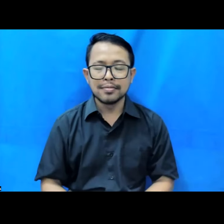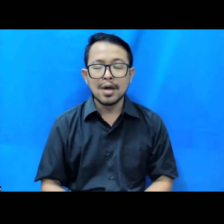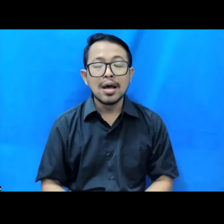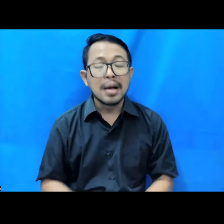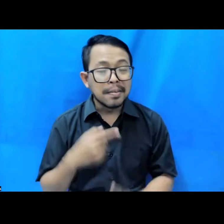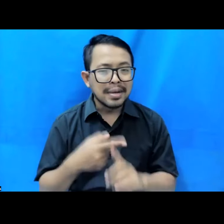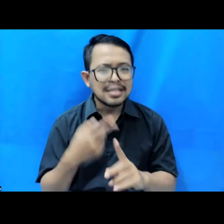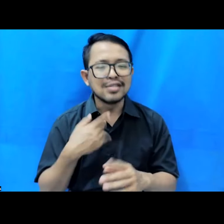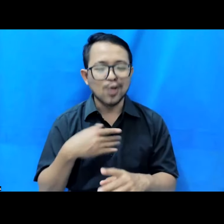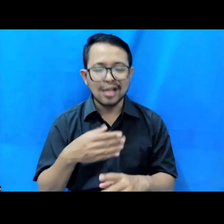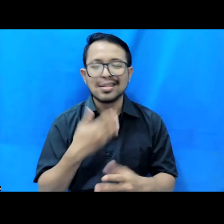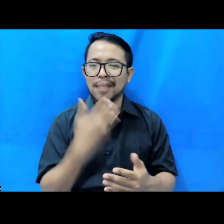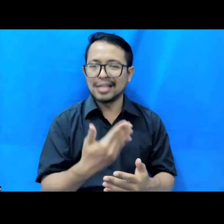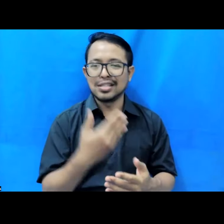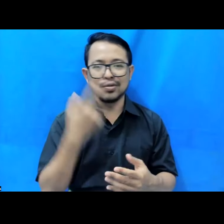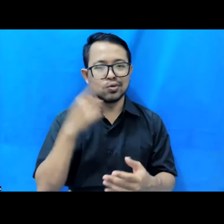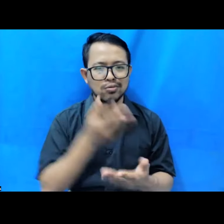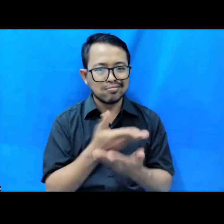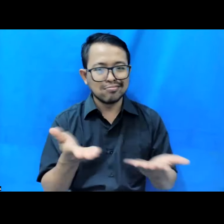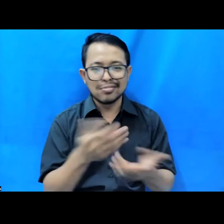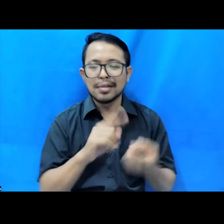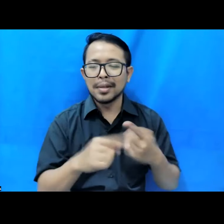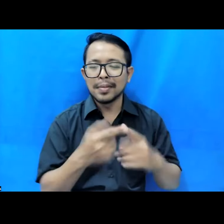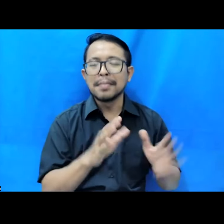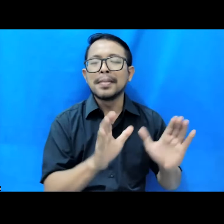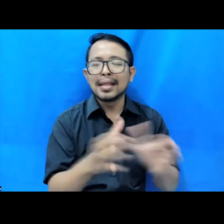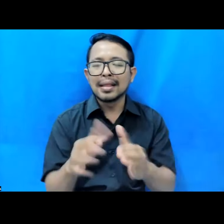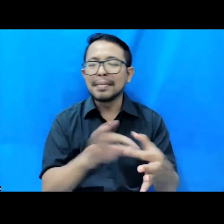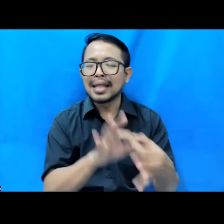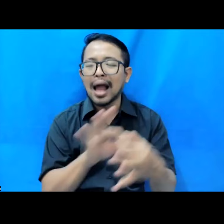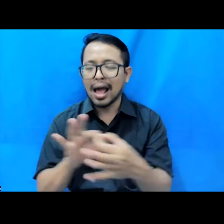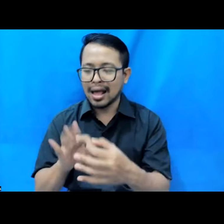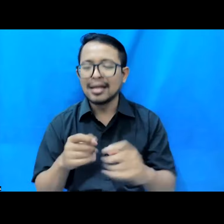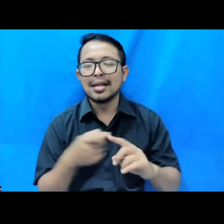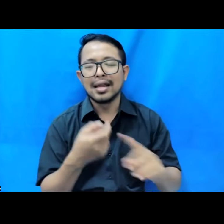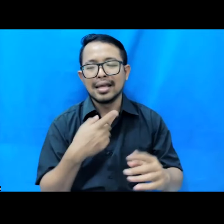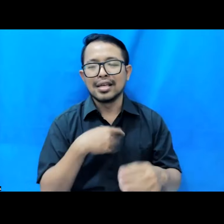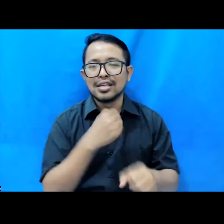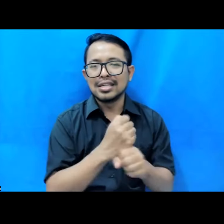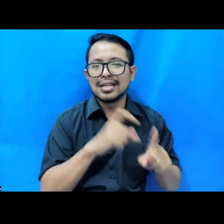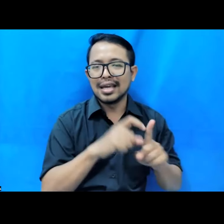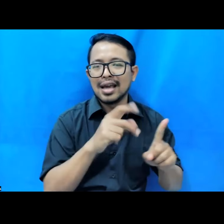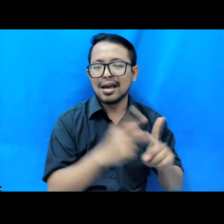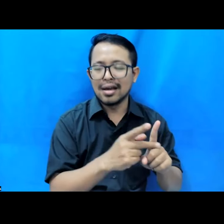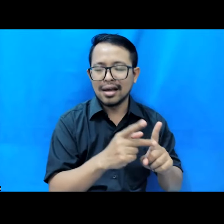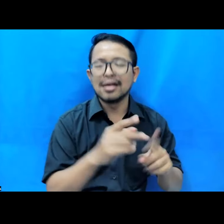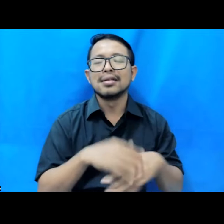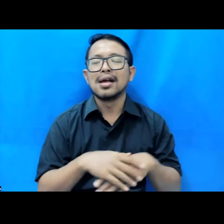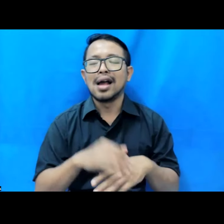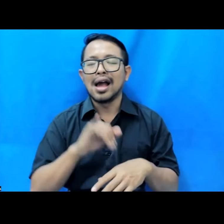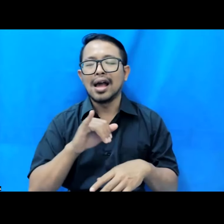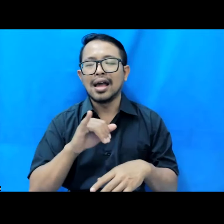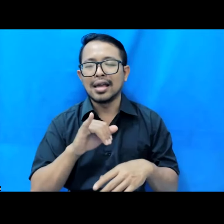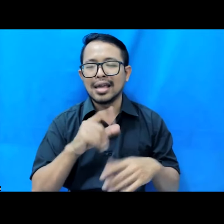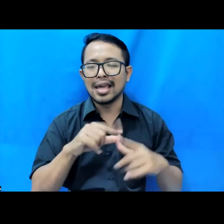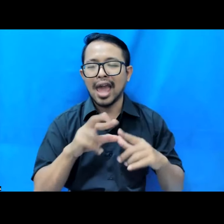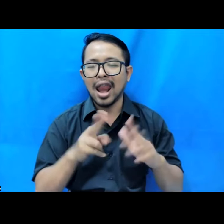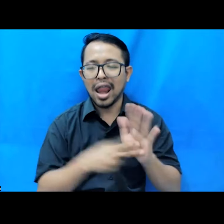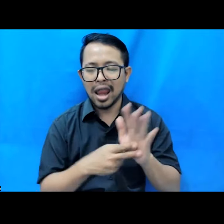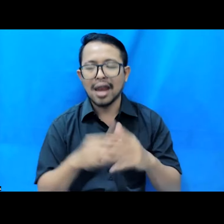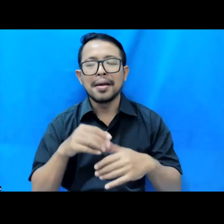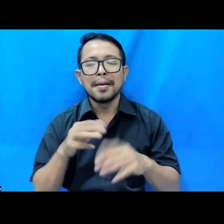from FCDO. And I would also like to thank our partners from GDI Hub,